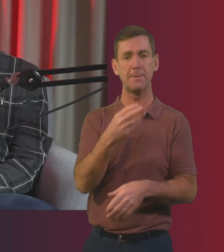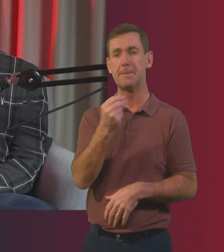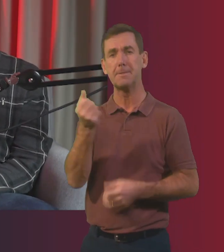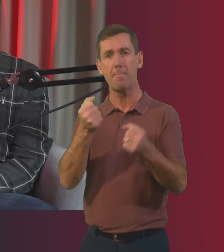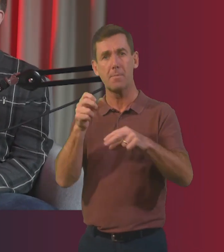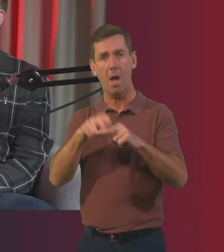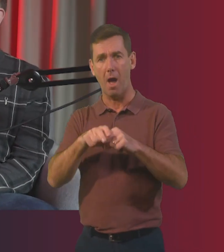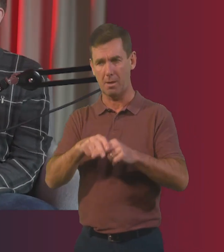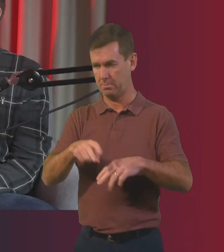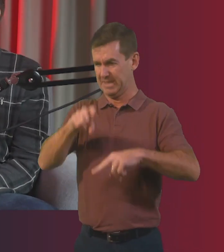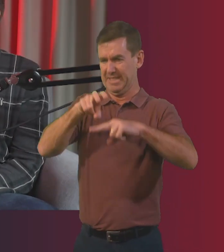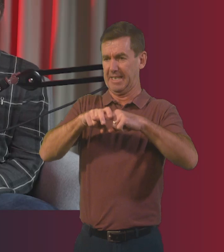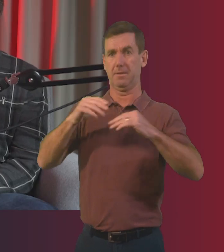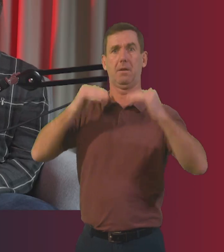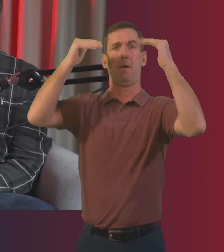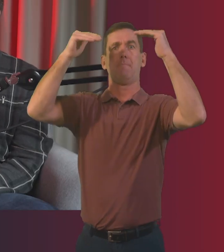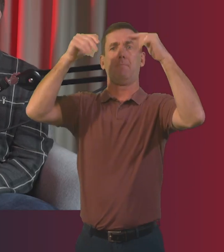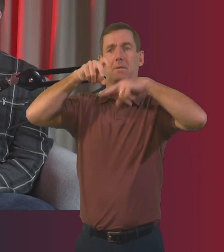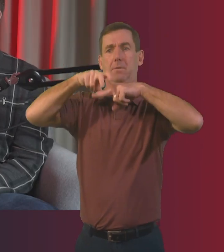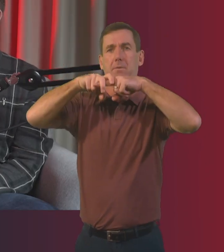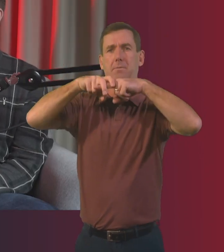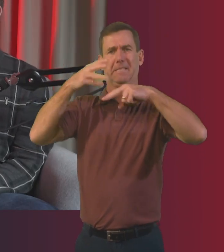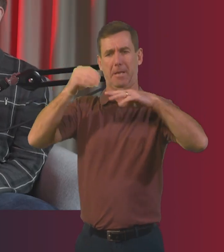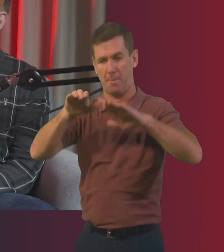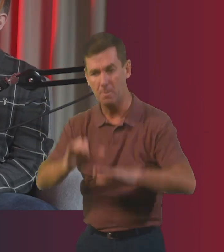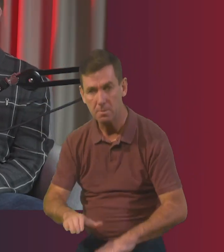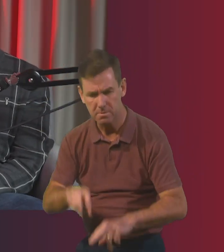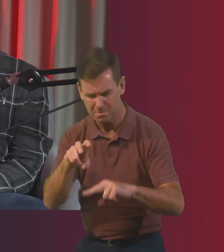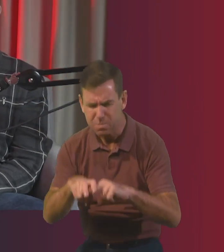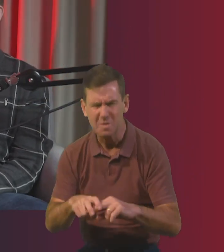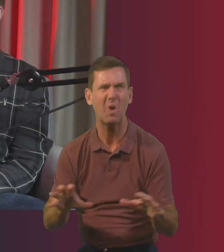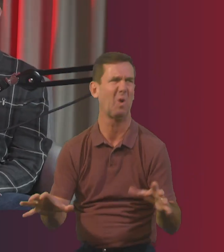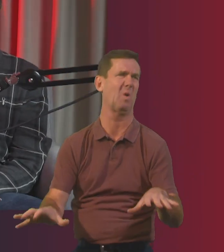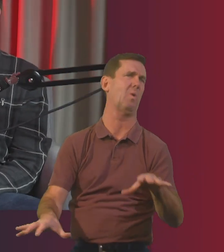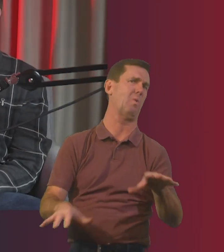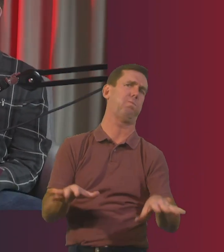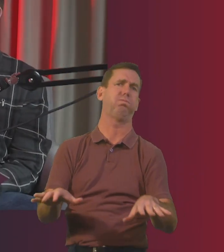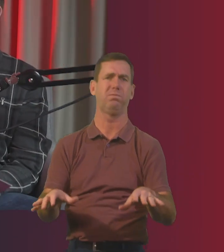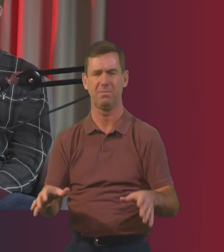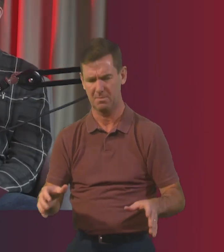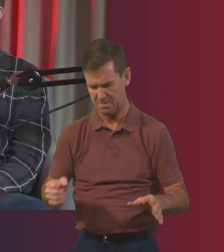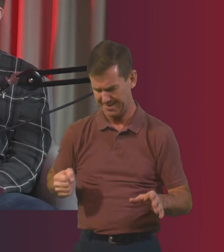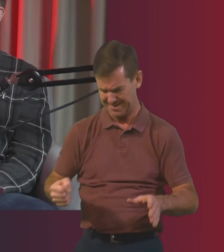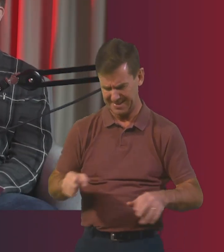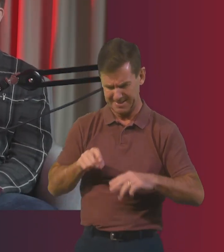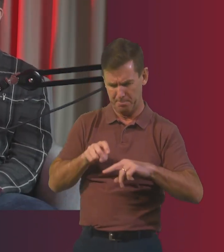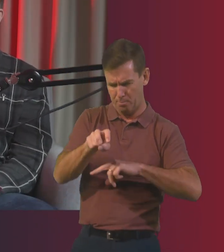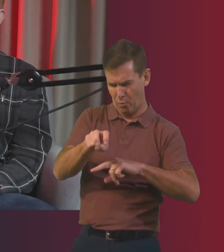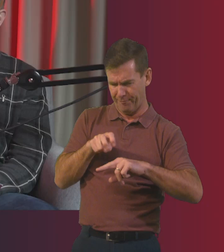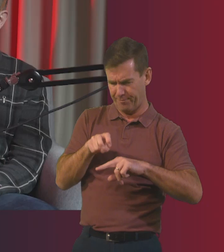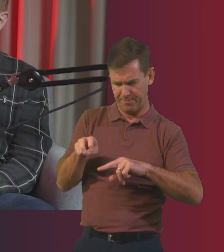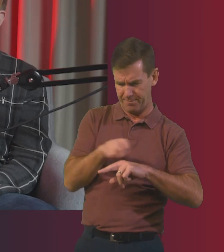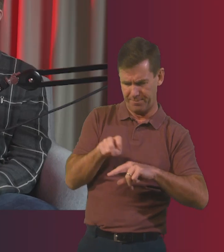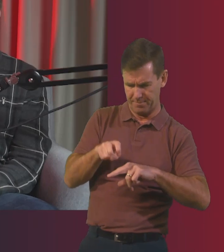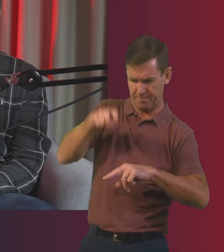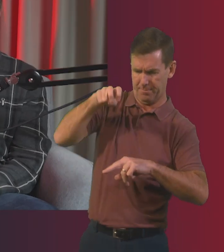much lower than others. So it's about whether you can sit in and get comfy, adjust the steering wheel, adjust the seat, make sure you can actually get in a driving position where you think